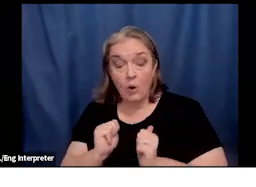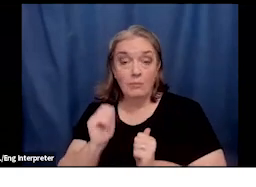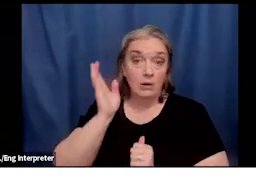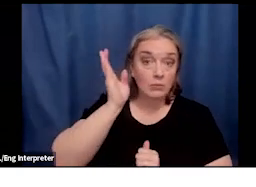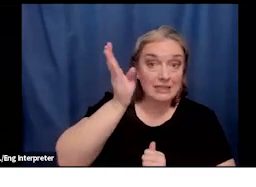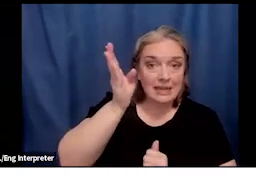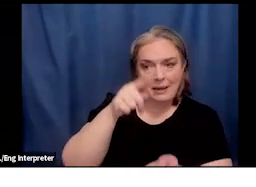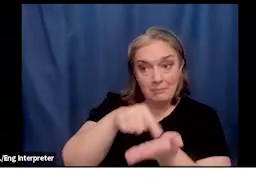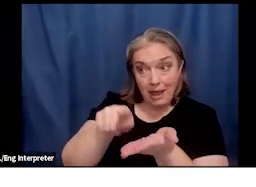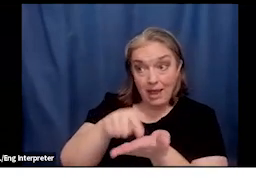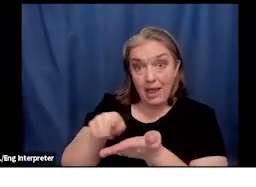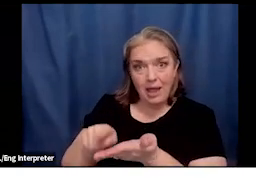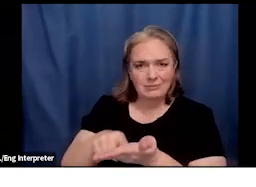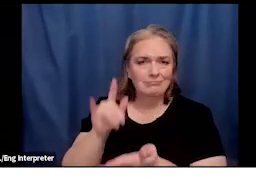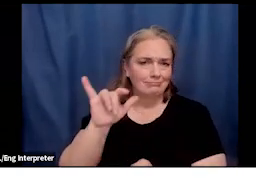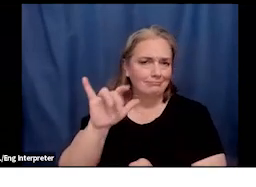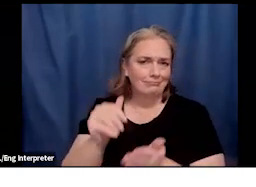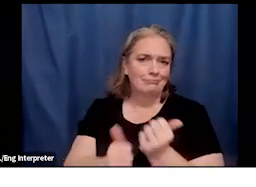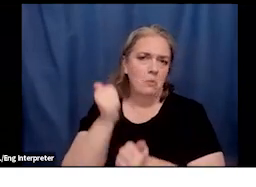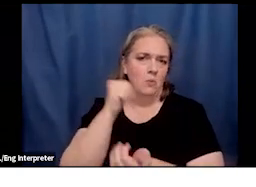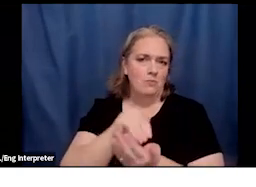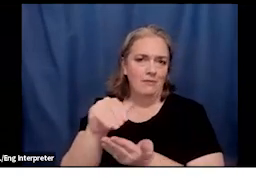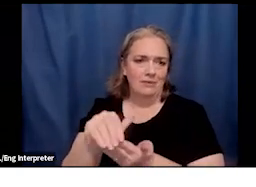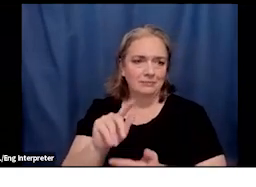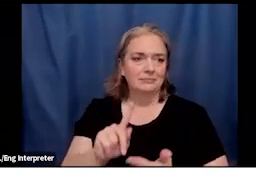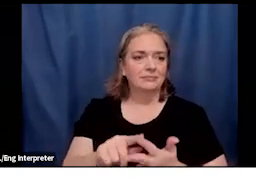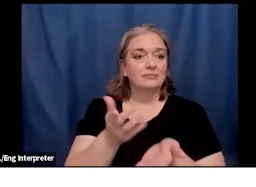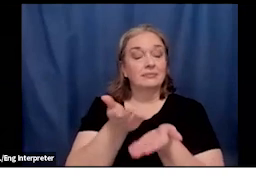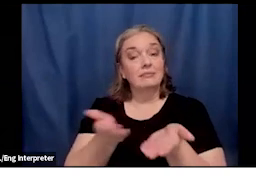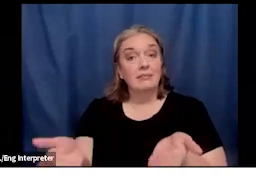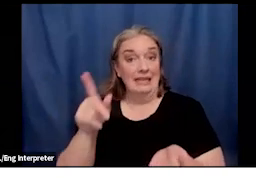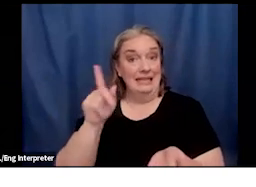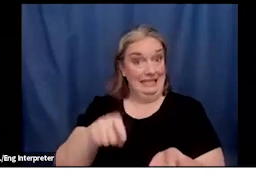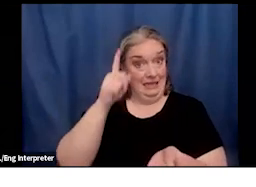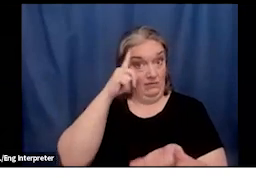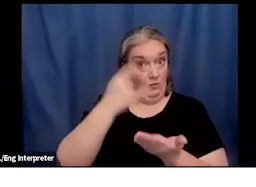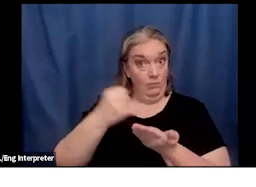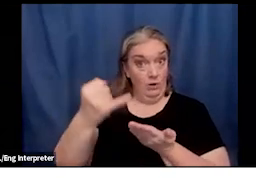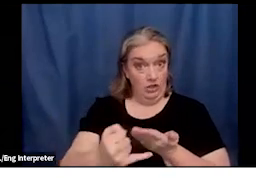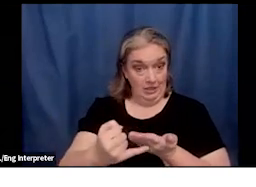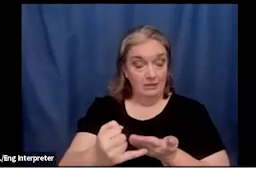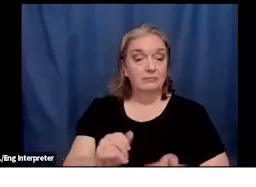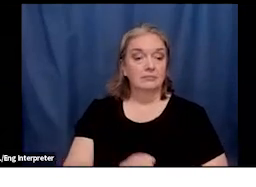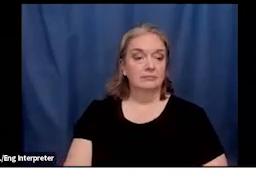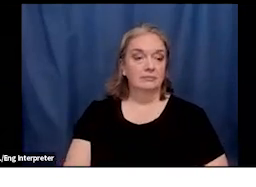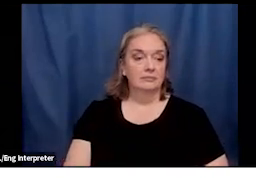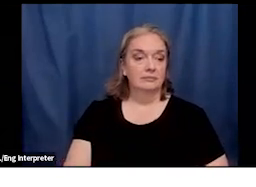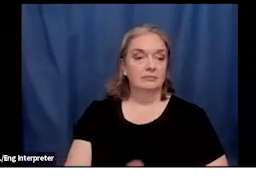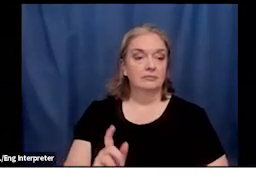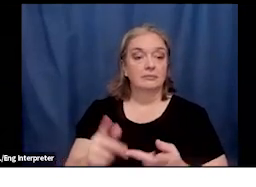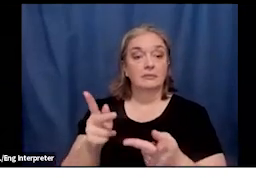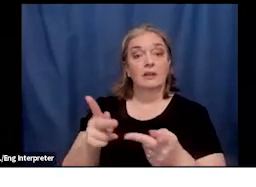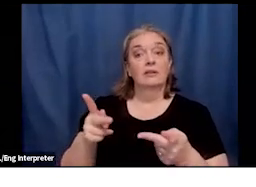of your project or program. Materials and supplies directly needed for that project. Venue and